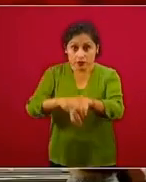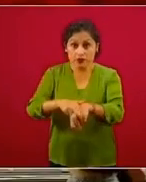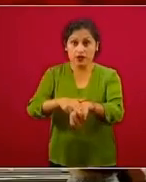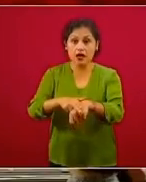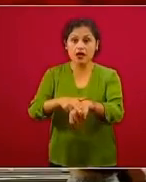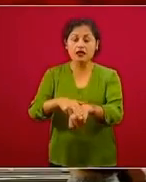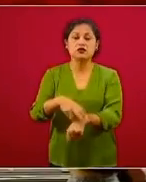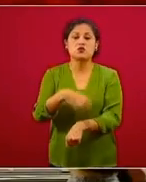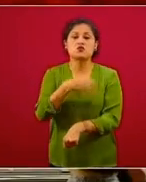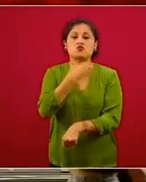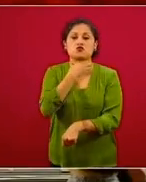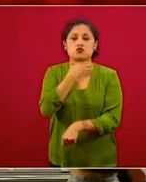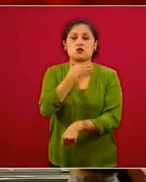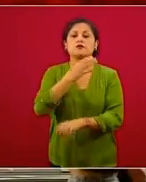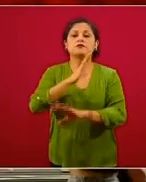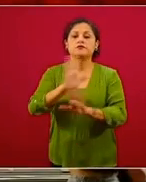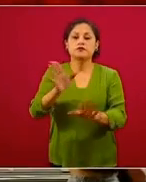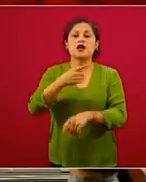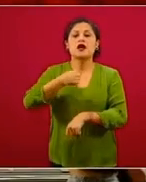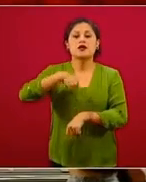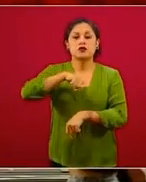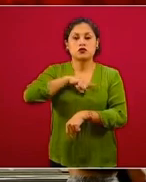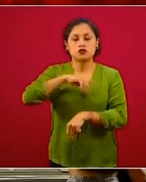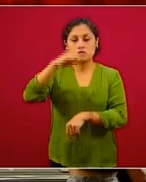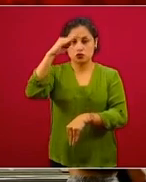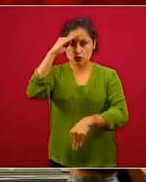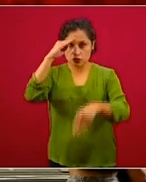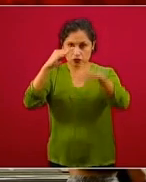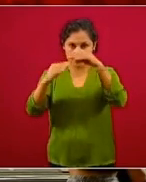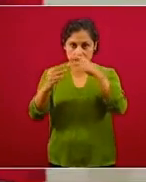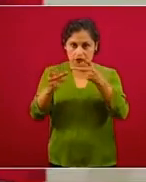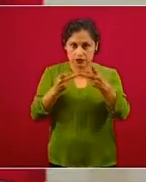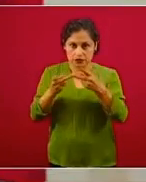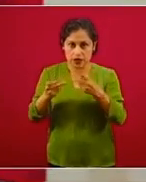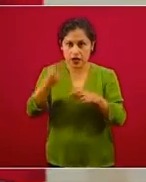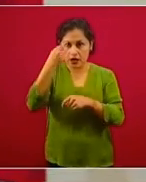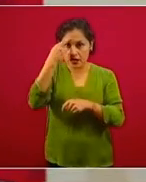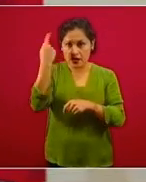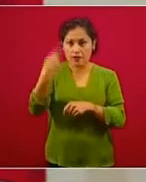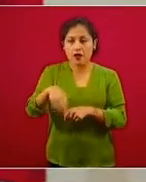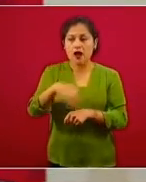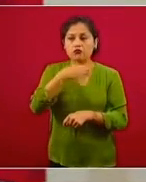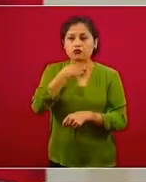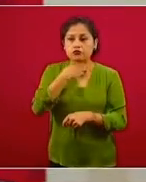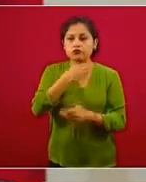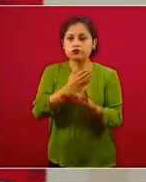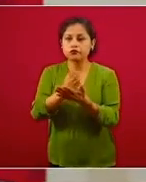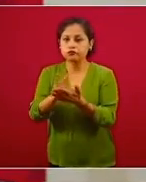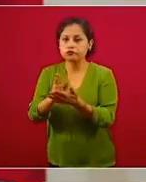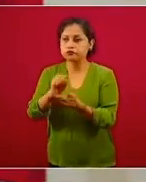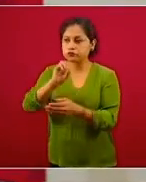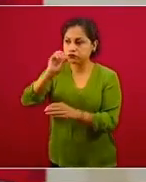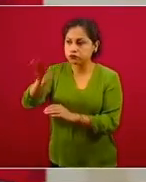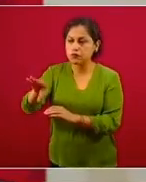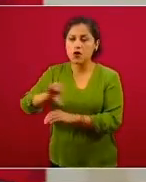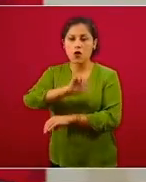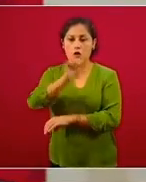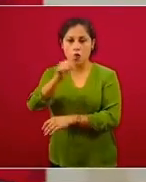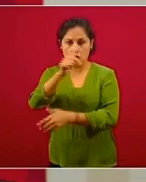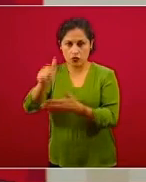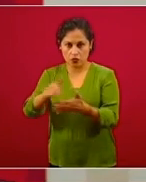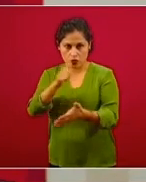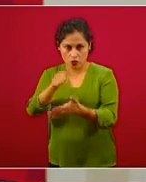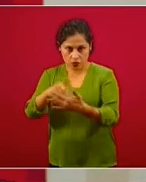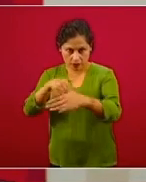In some instances, we might see that some hospitals are reaching over capacity,